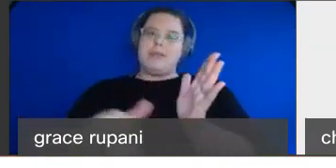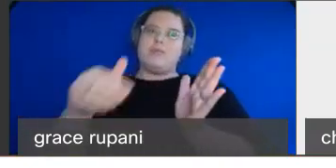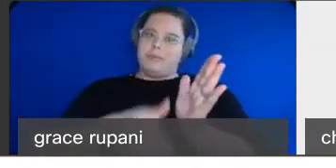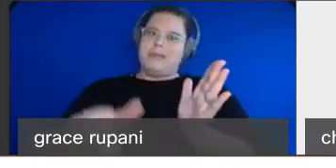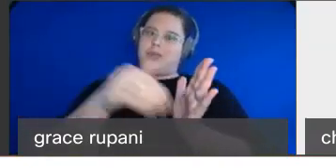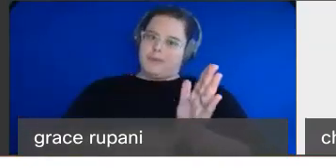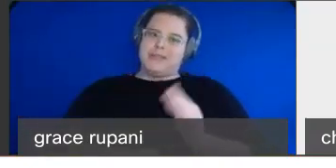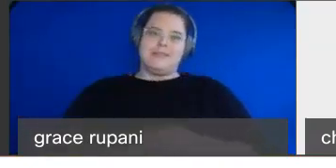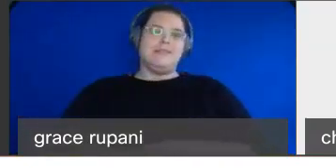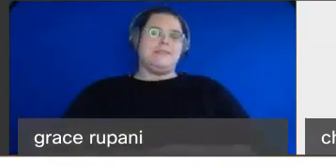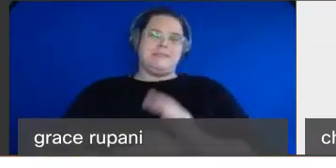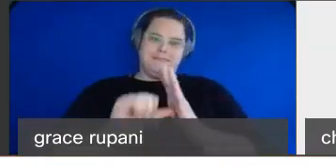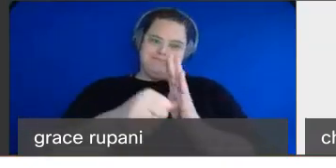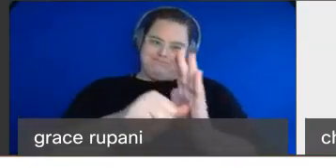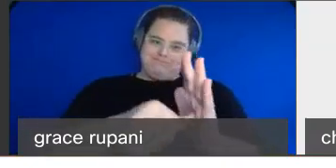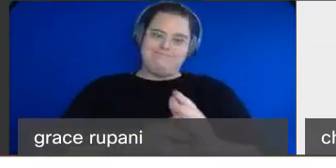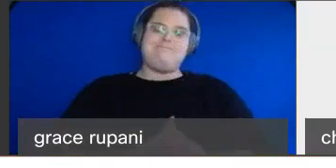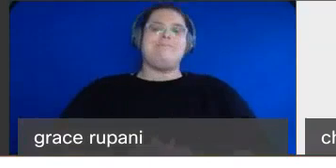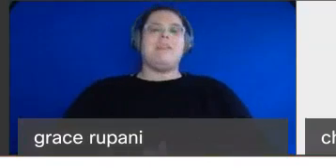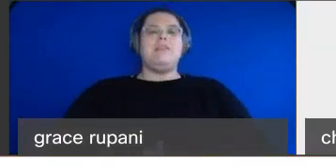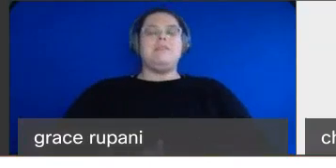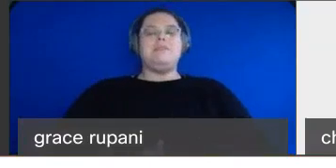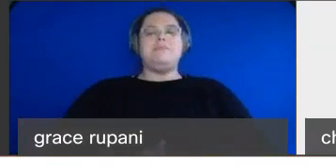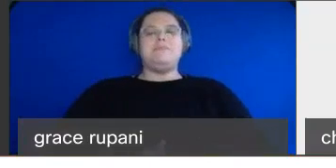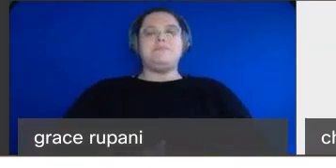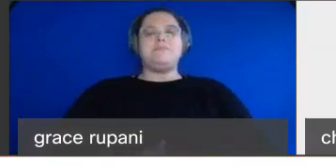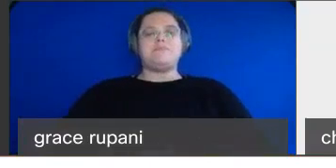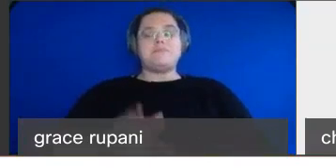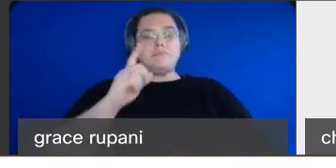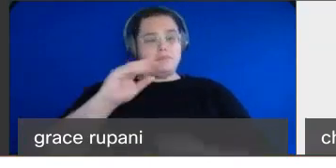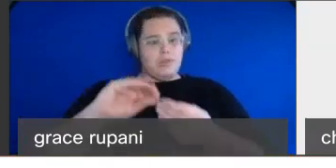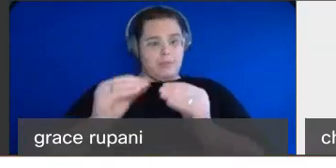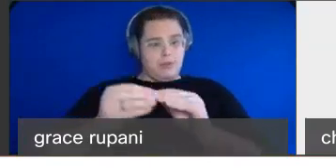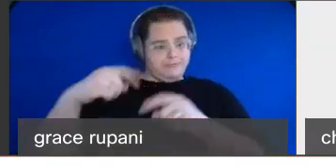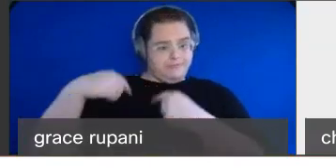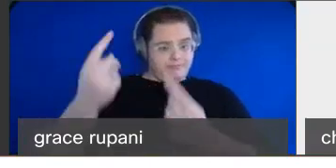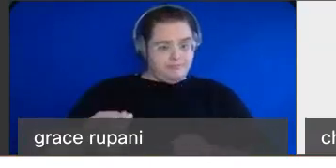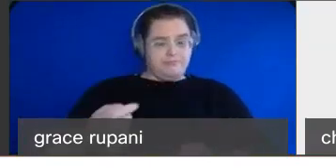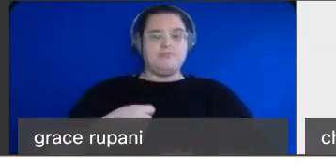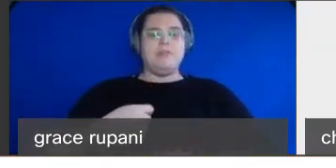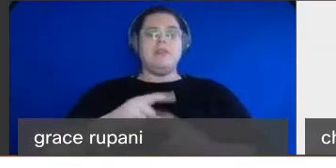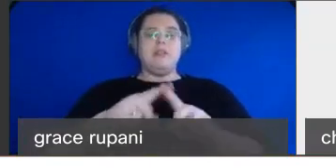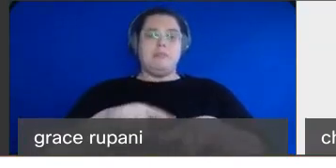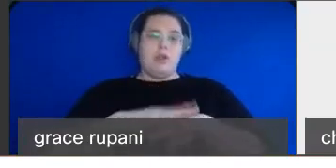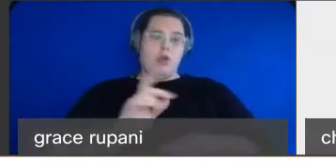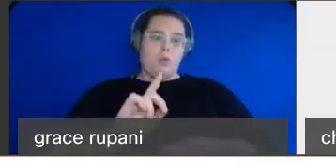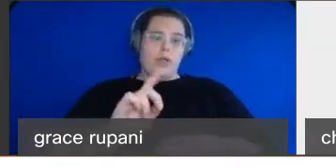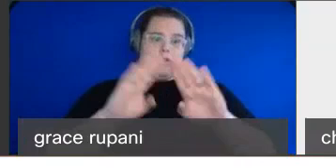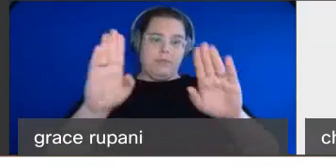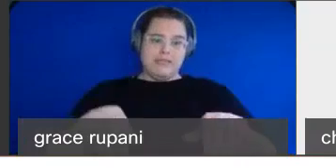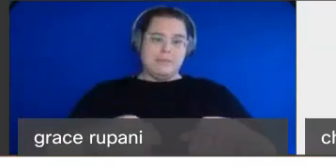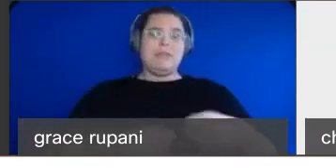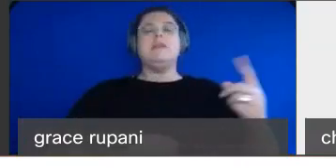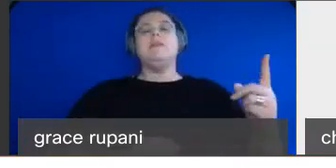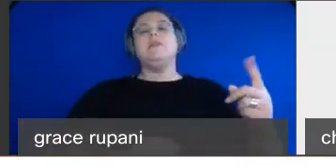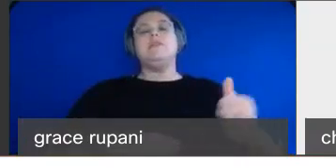in terms of numbers, the kinds of placements, so we have had 6 people test positive